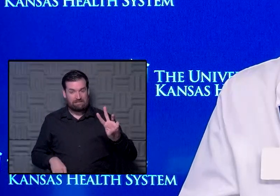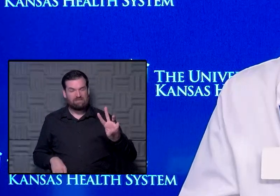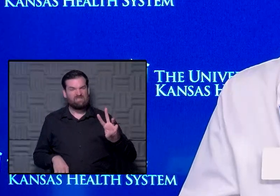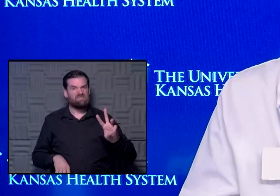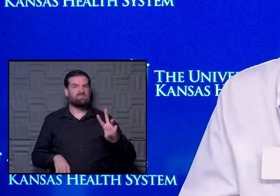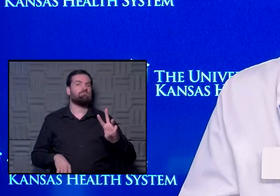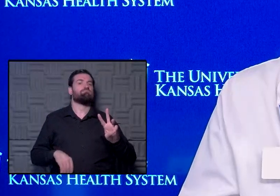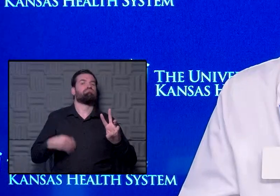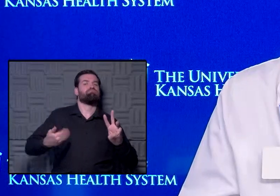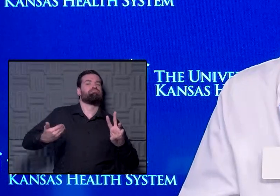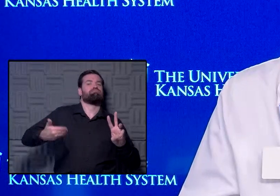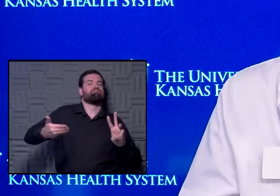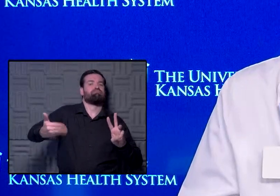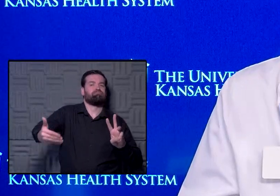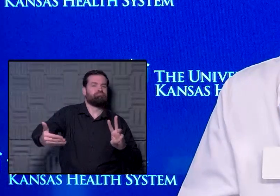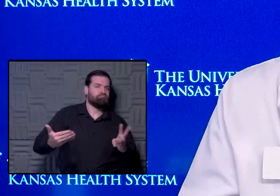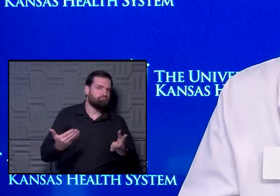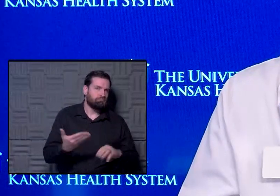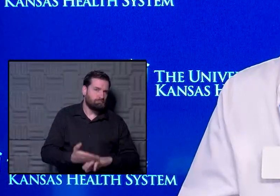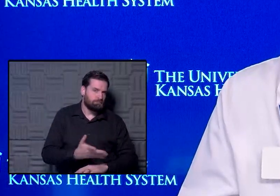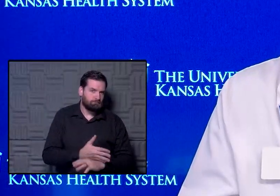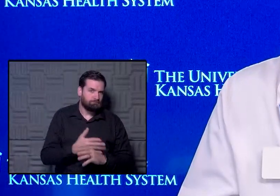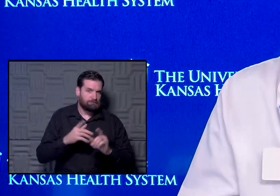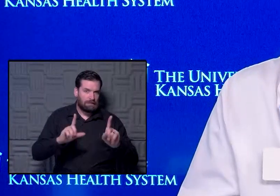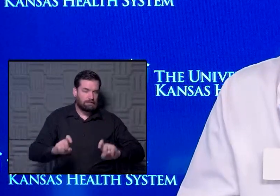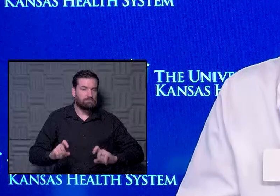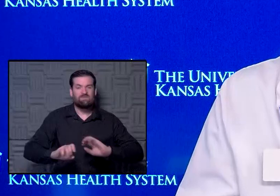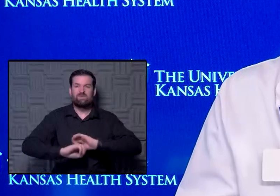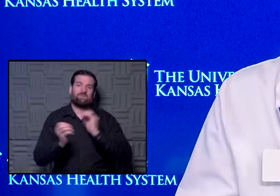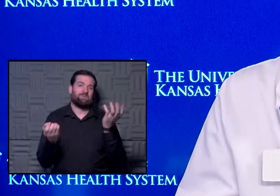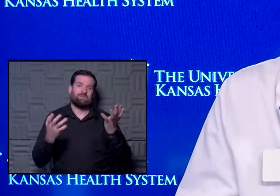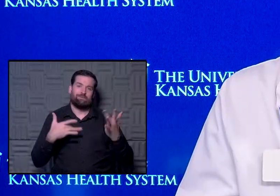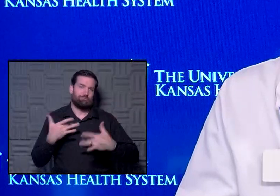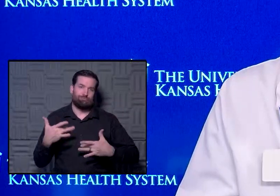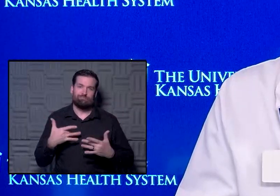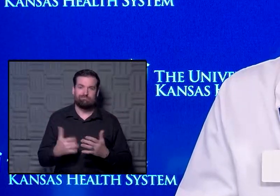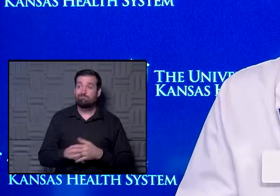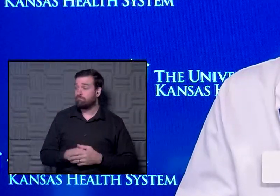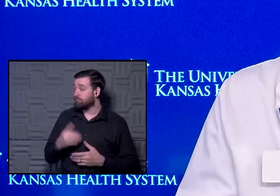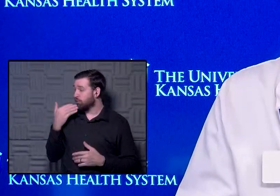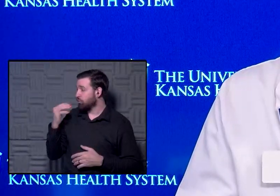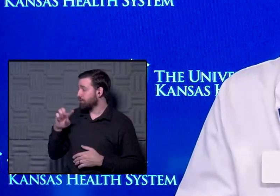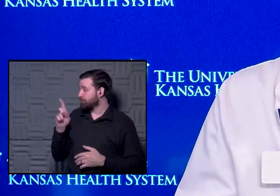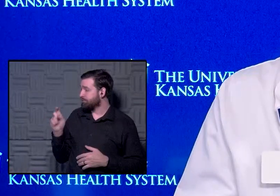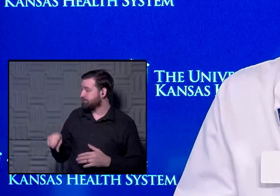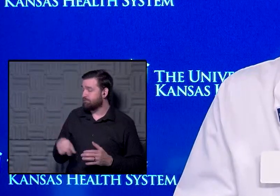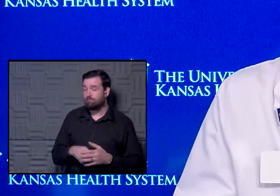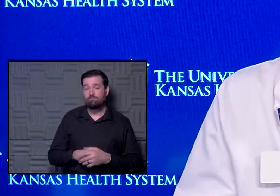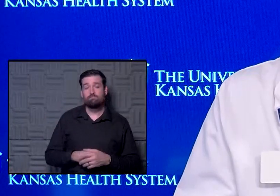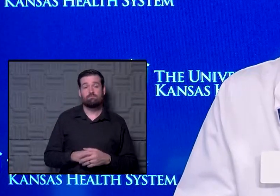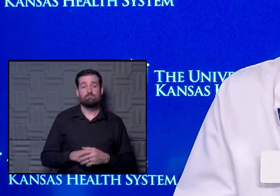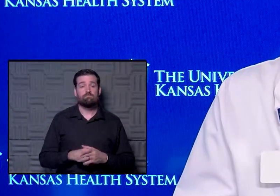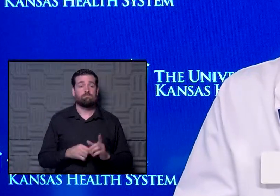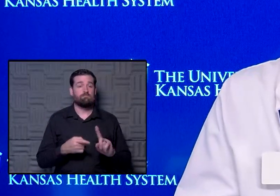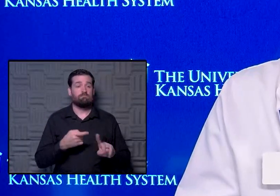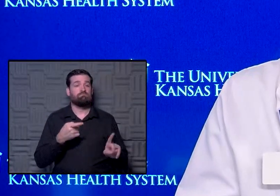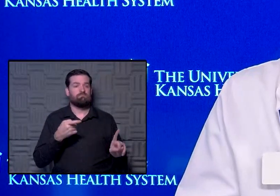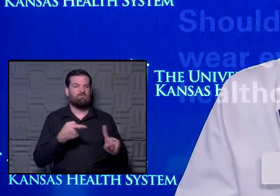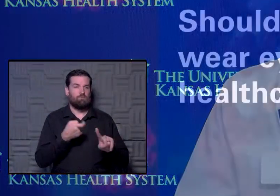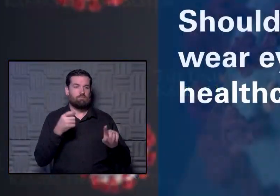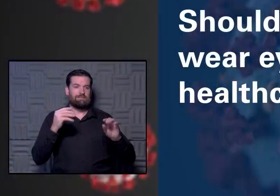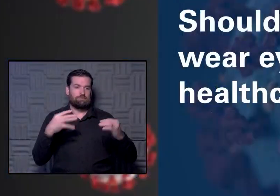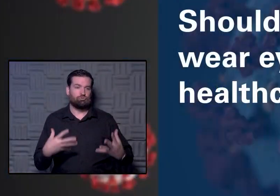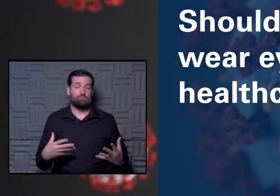front runners would have a significant concern like that. Very good question. Yeah. All right, and this came in from a teacher.